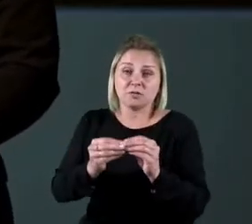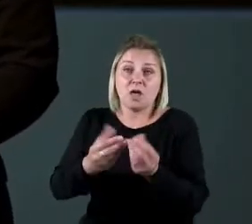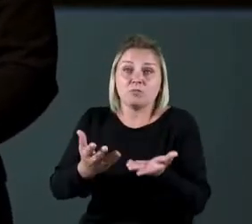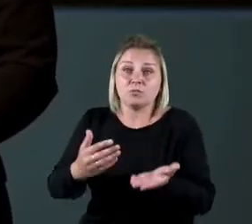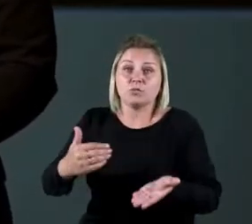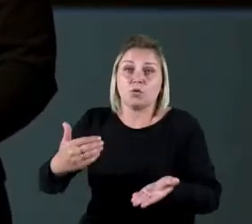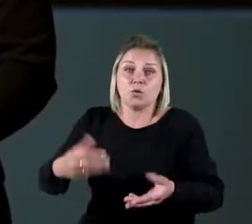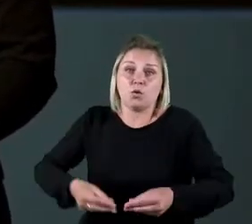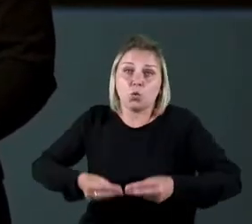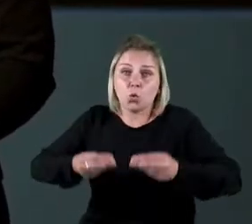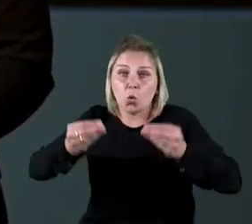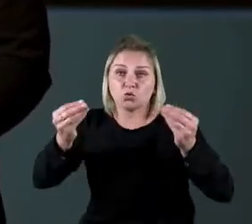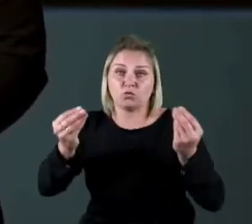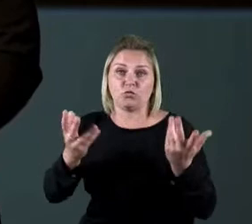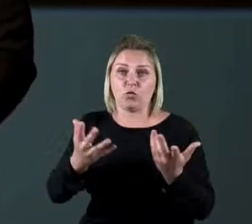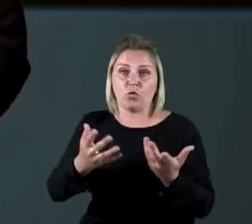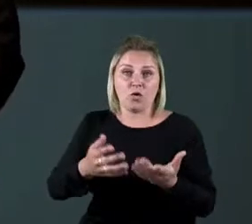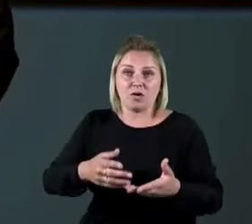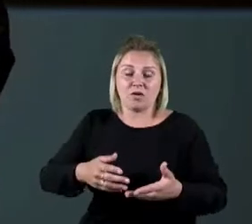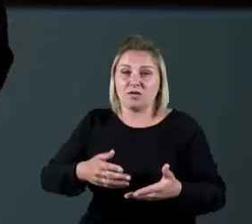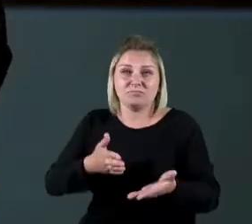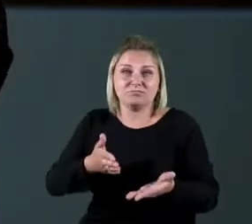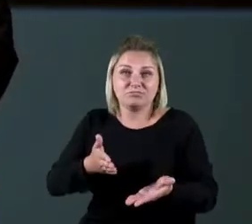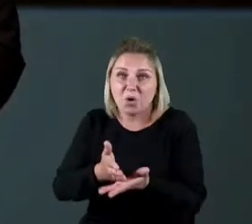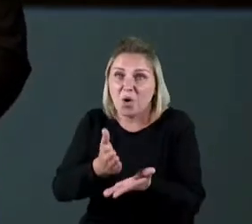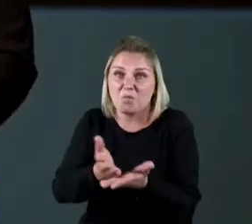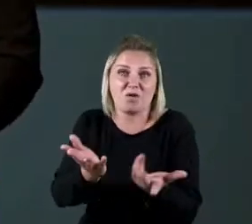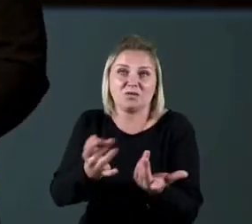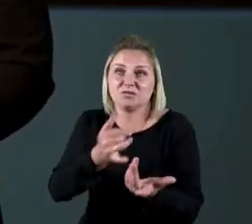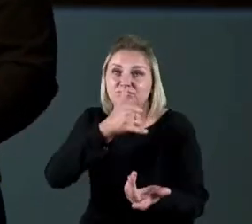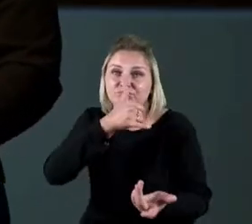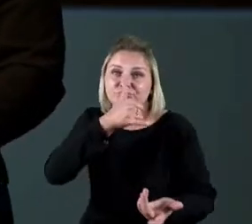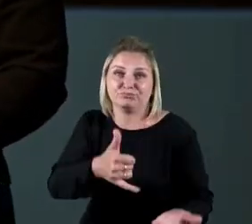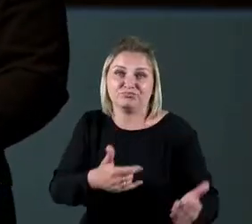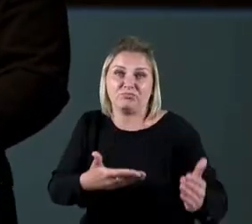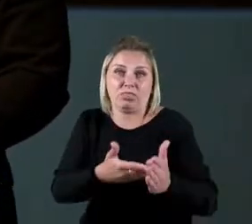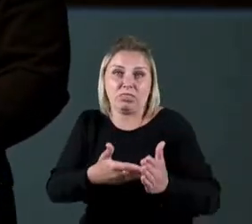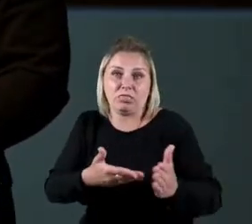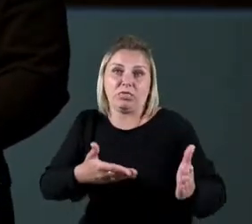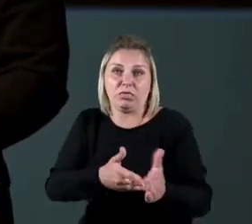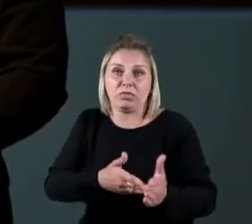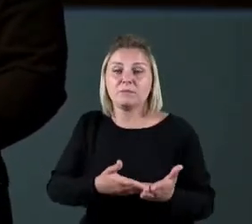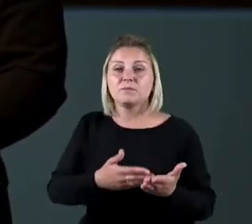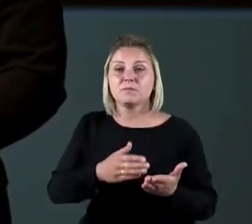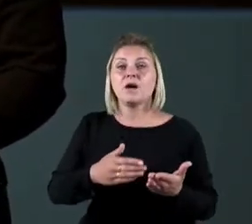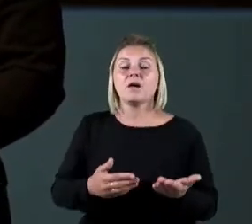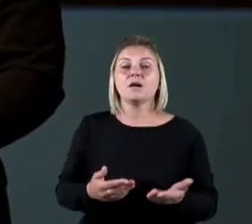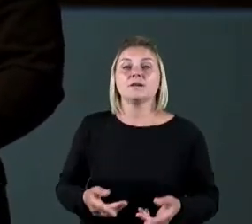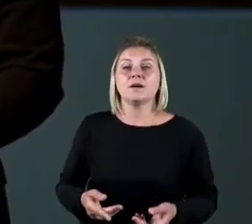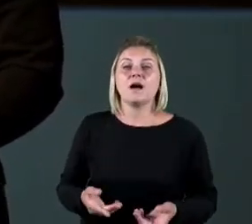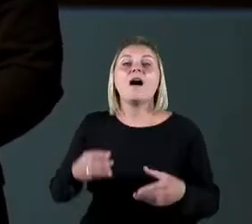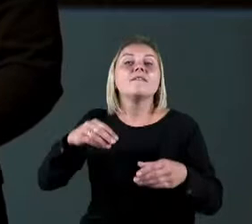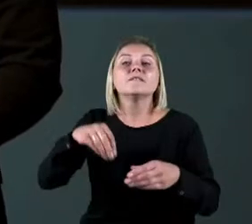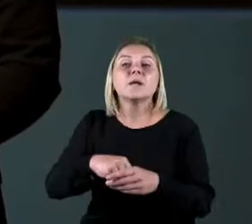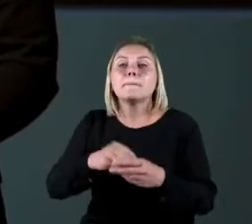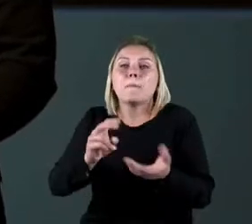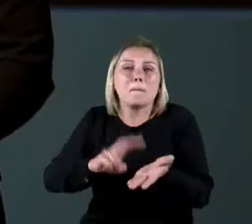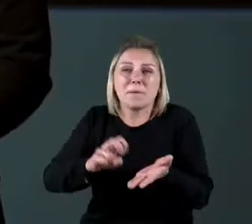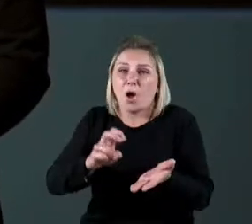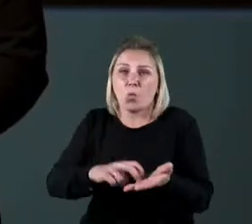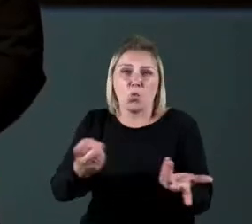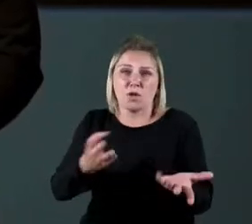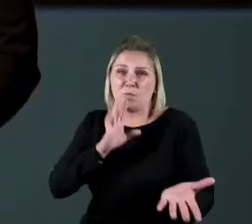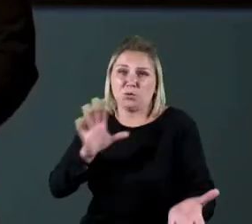same. And it is characterized by a widening national to city planning disconnect. In fact, the